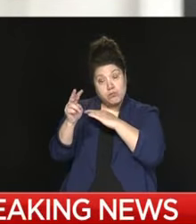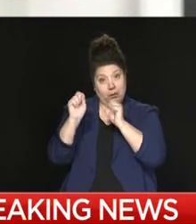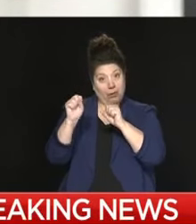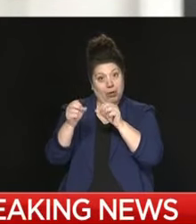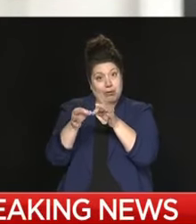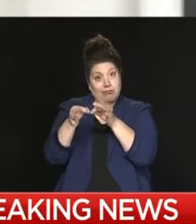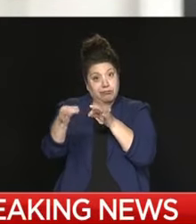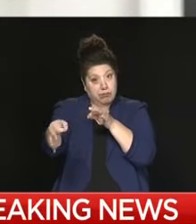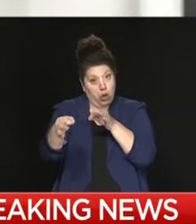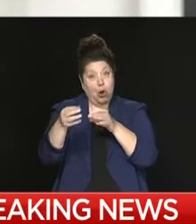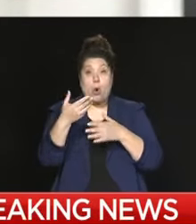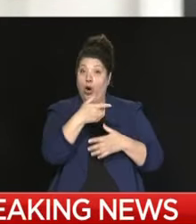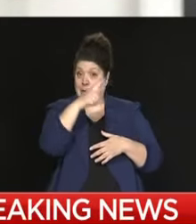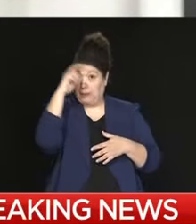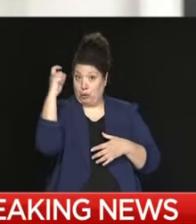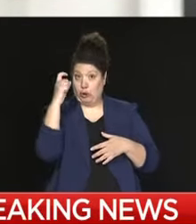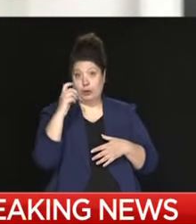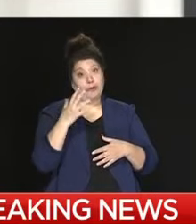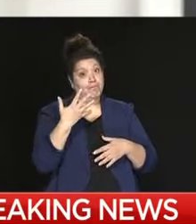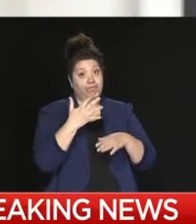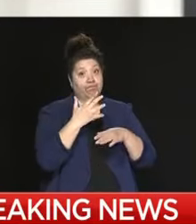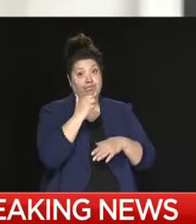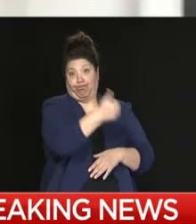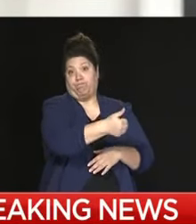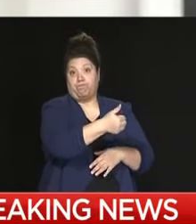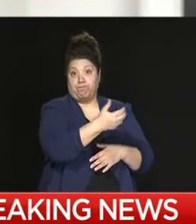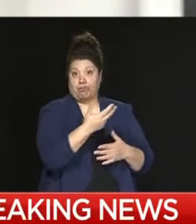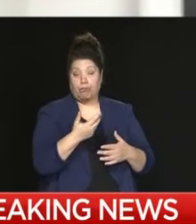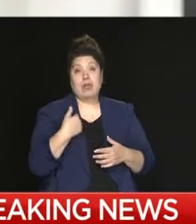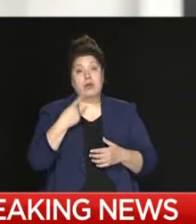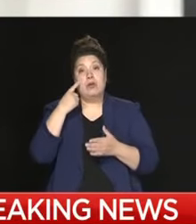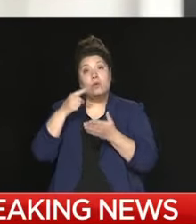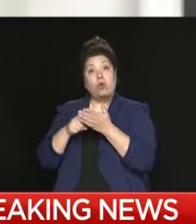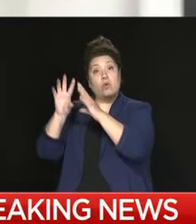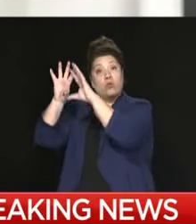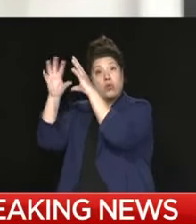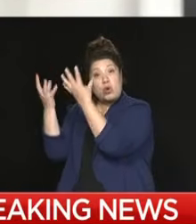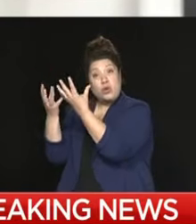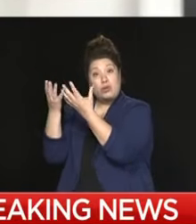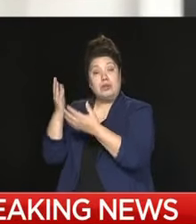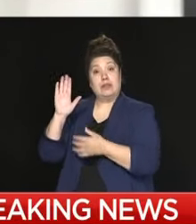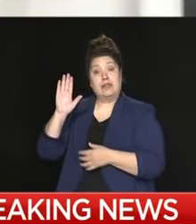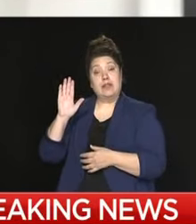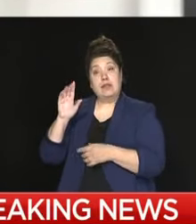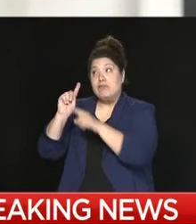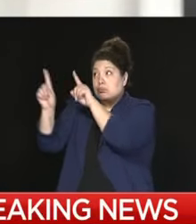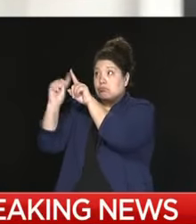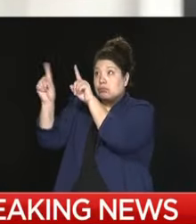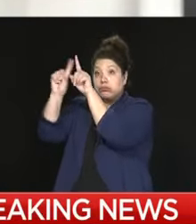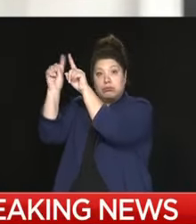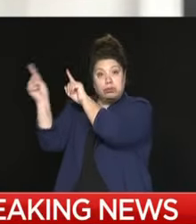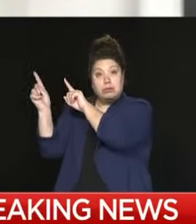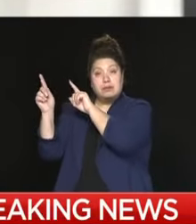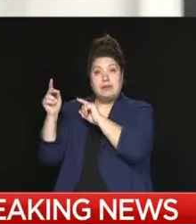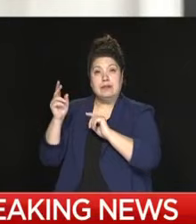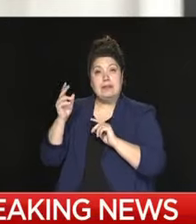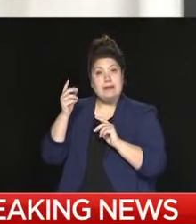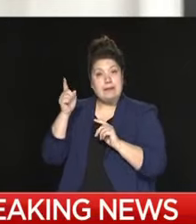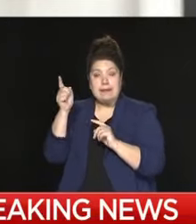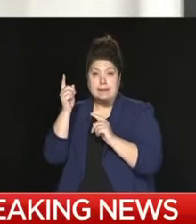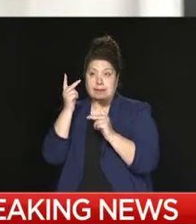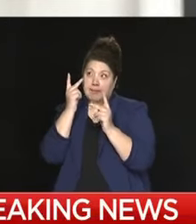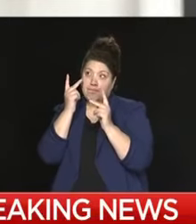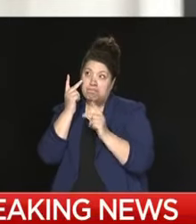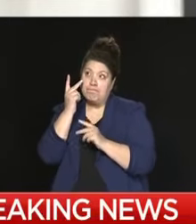own come the summer? As we've seen from countries around the world, there is a lot of reflection on how